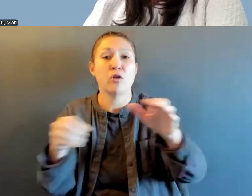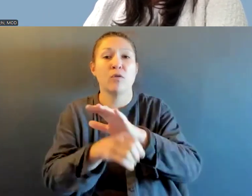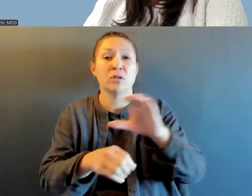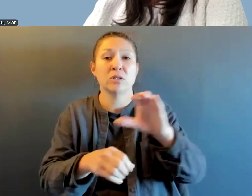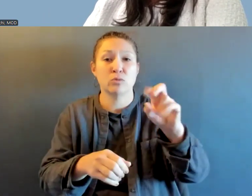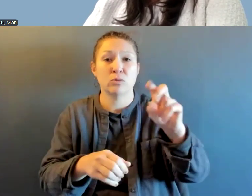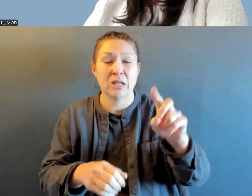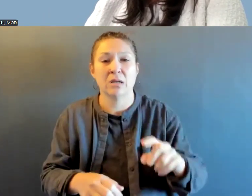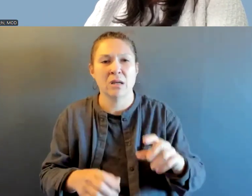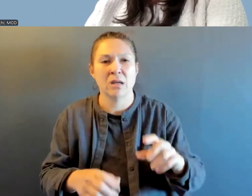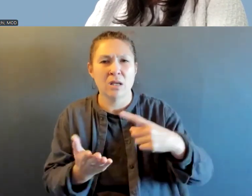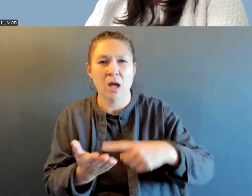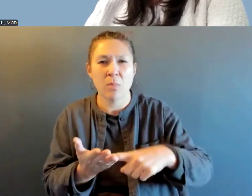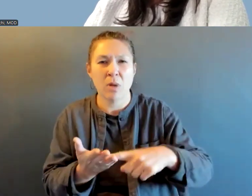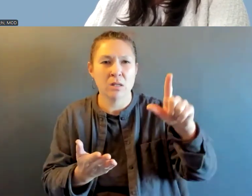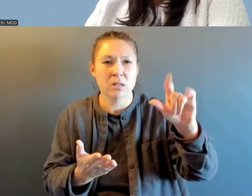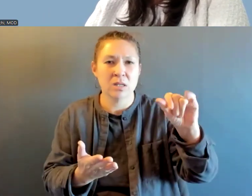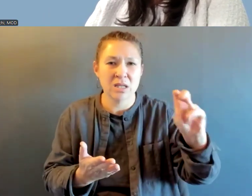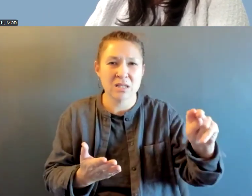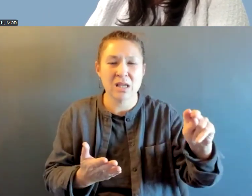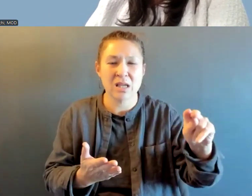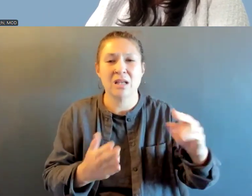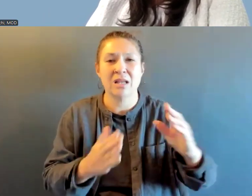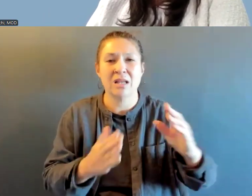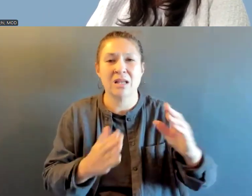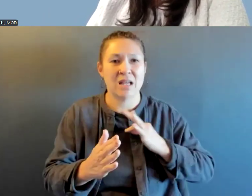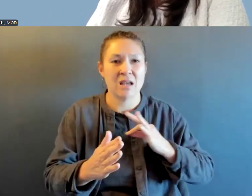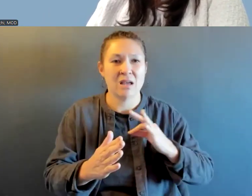and city staff contacting members directly and not through the chair?